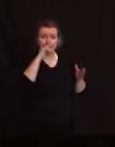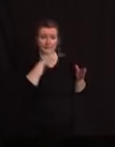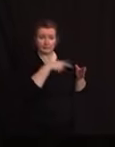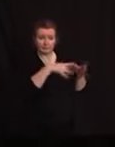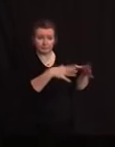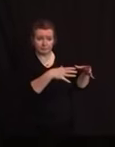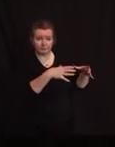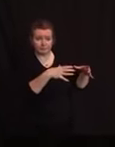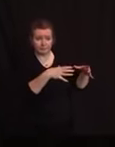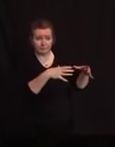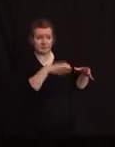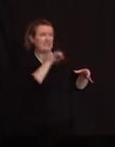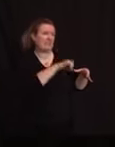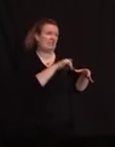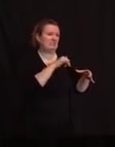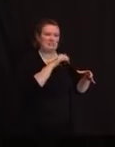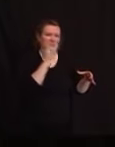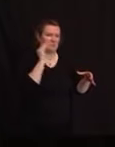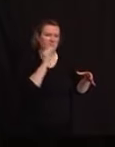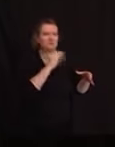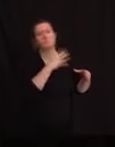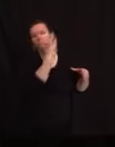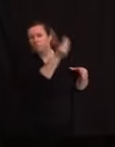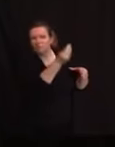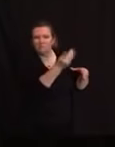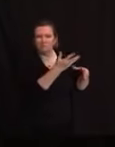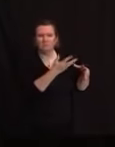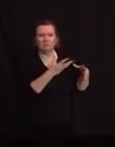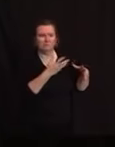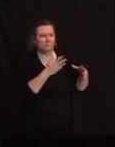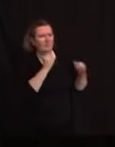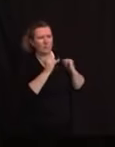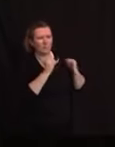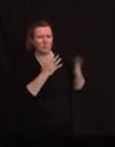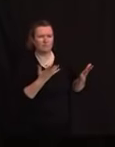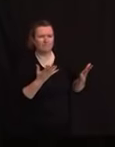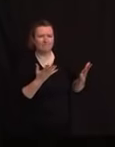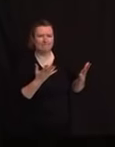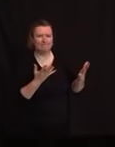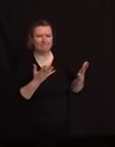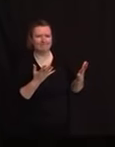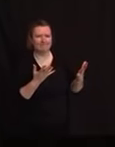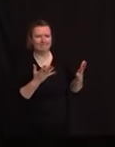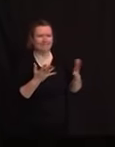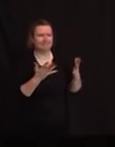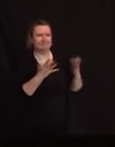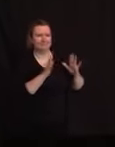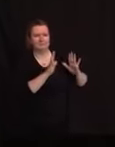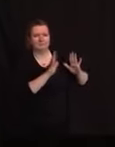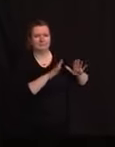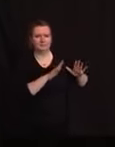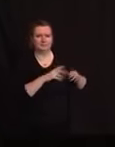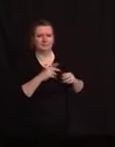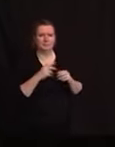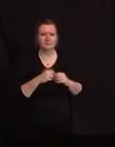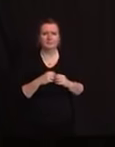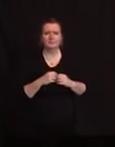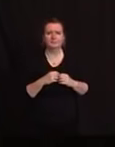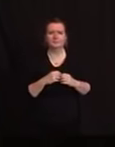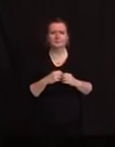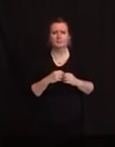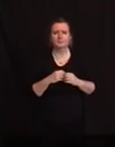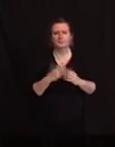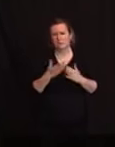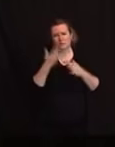anywhere. They're not going to school. They're going to be staying in that household. It's very easy to give kind of one message to that entire household. So the global message is we are